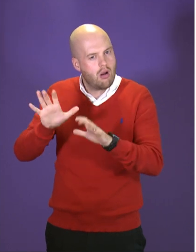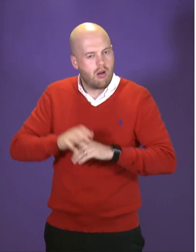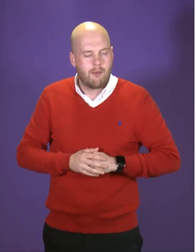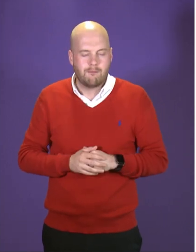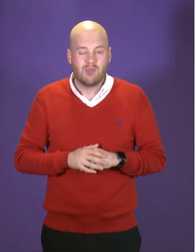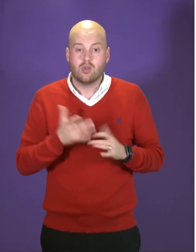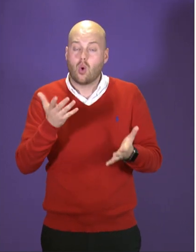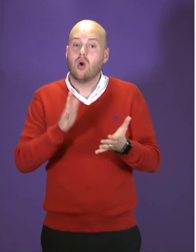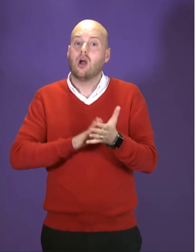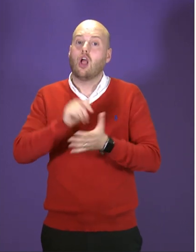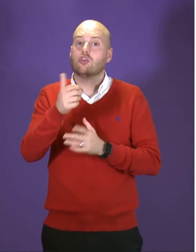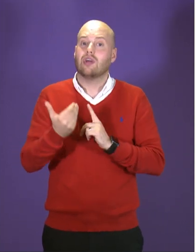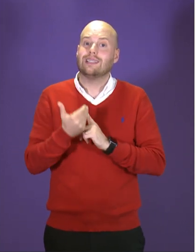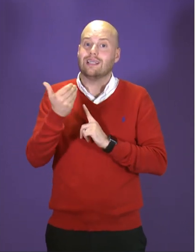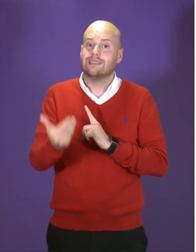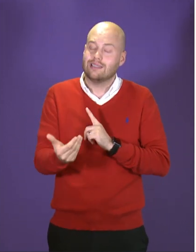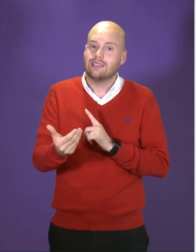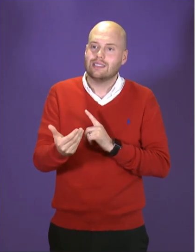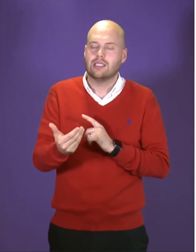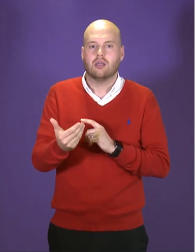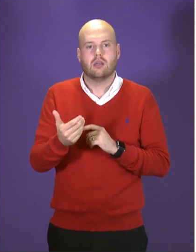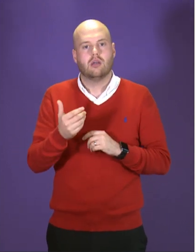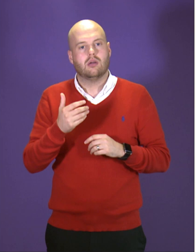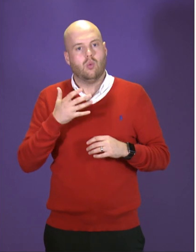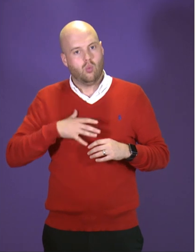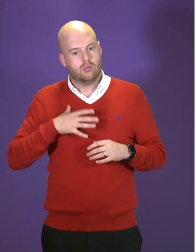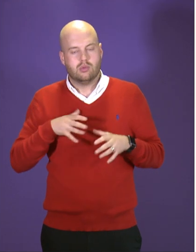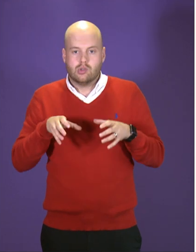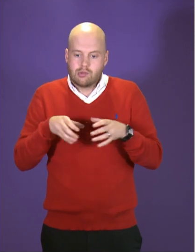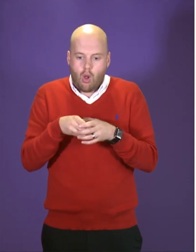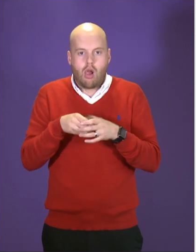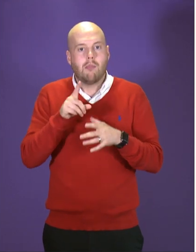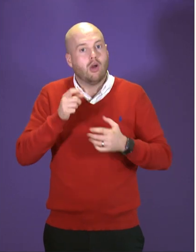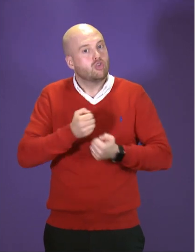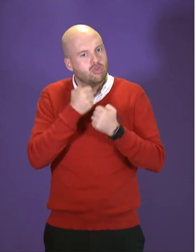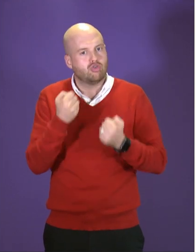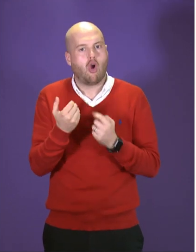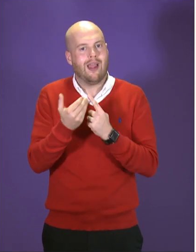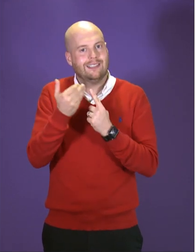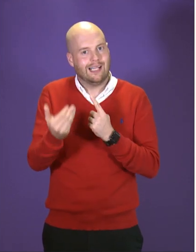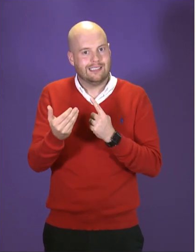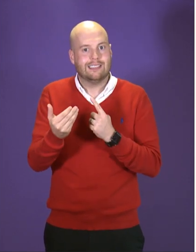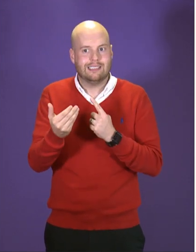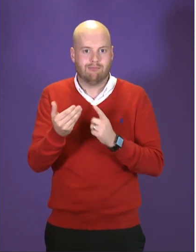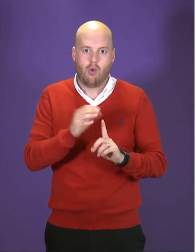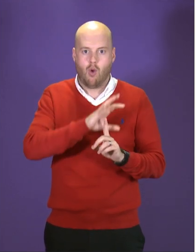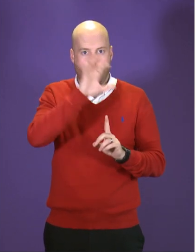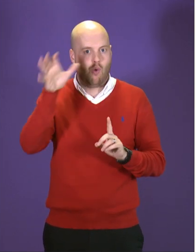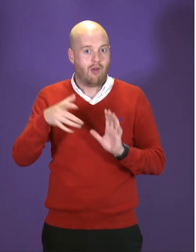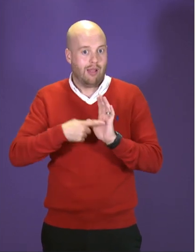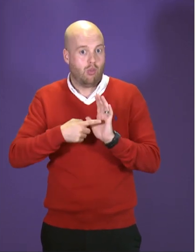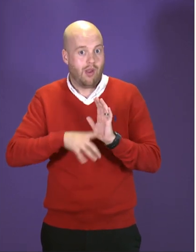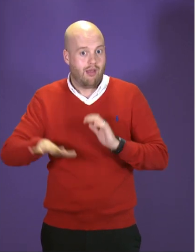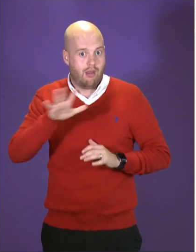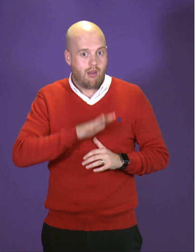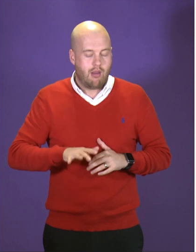cultural identity is about to have small, strong identities all over the country. I can share